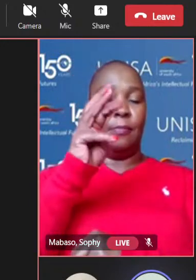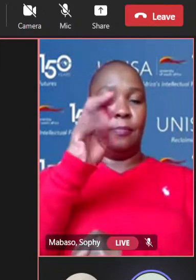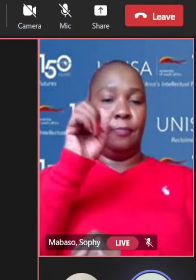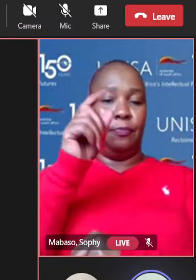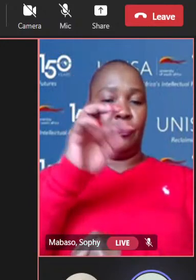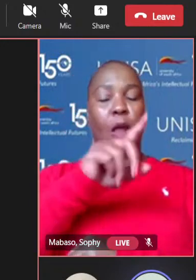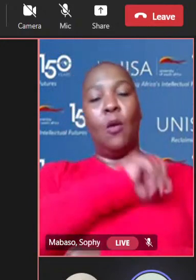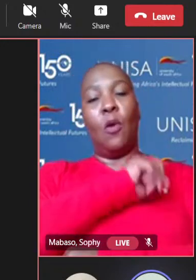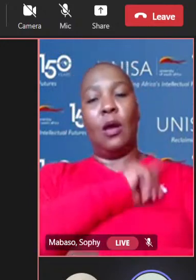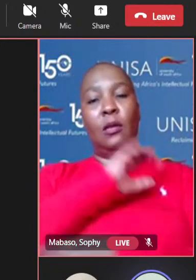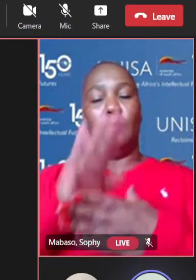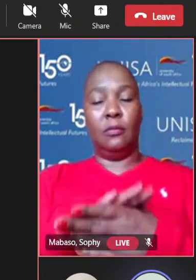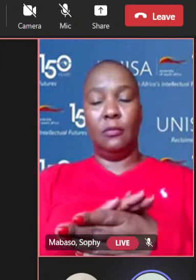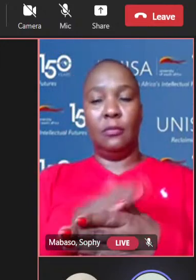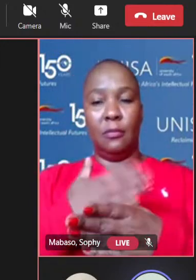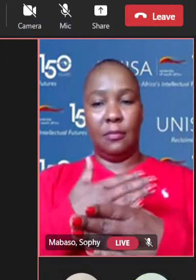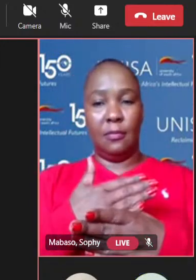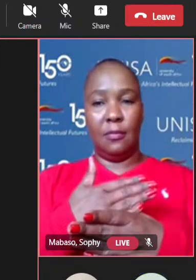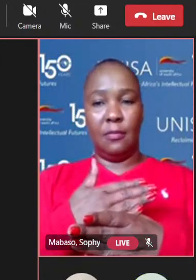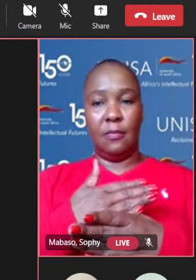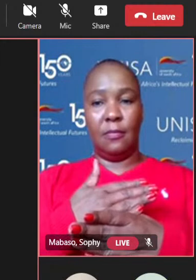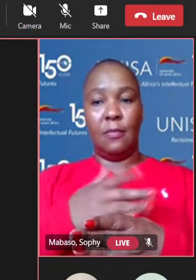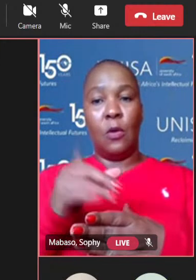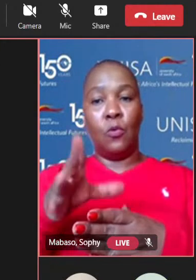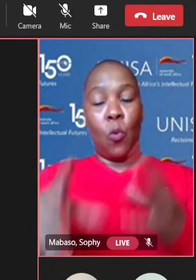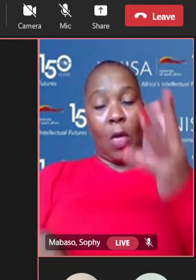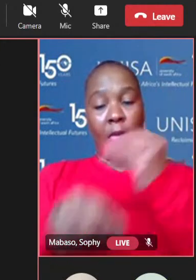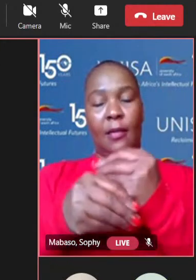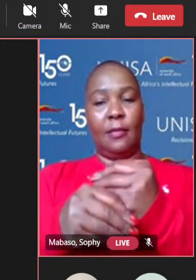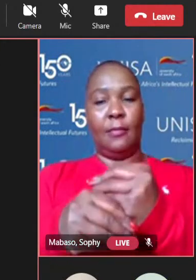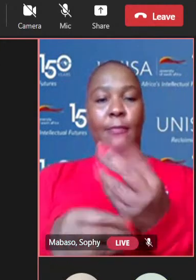have to add that. Next slide, please.